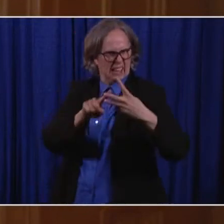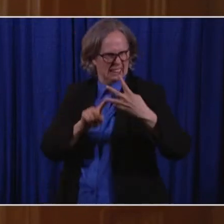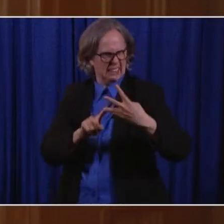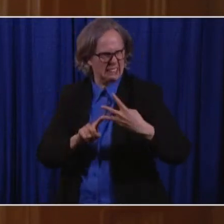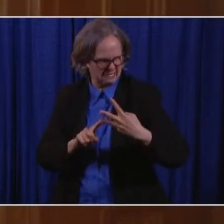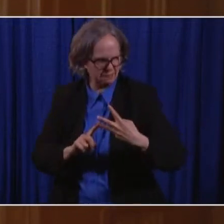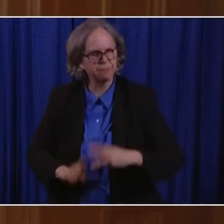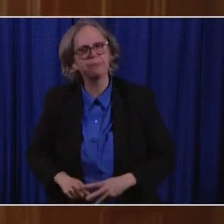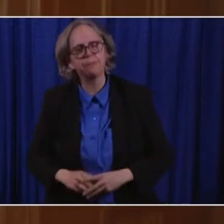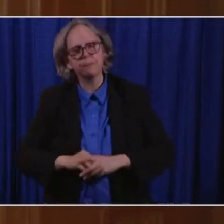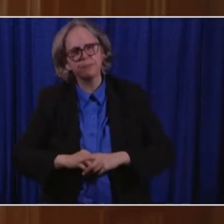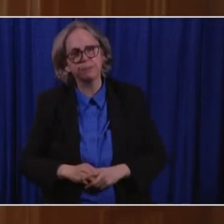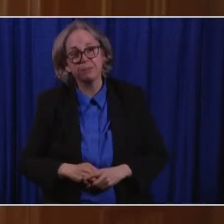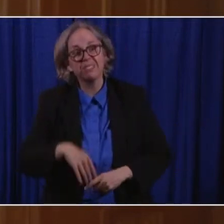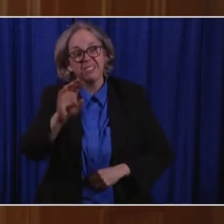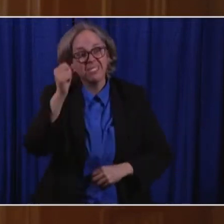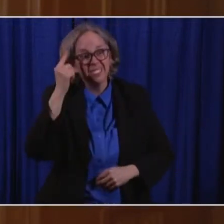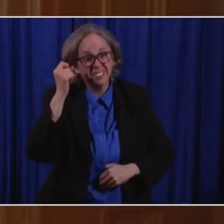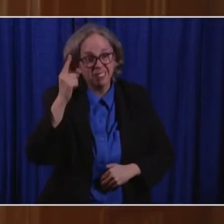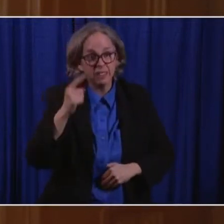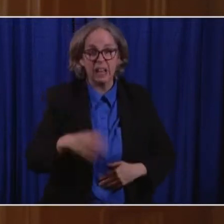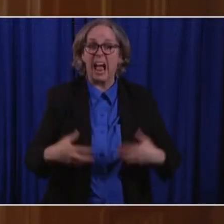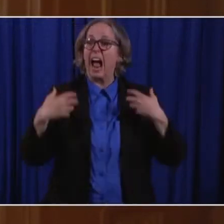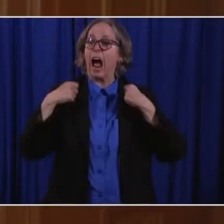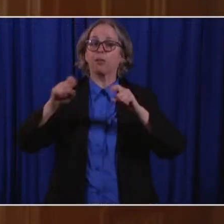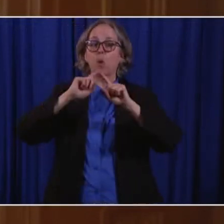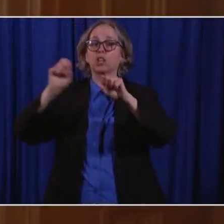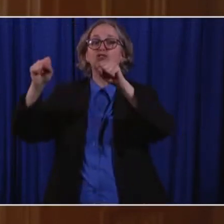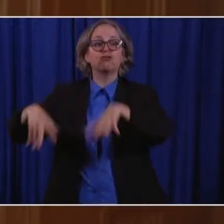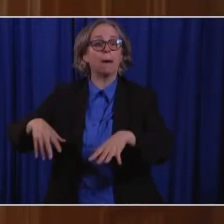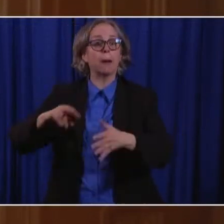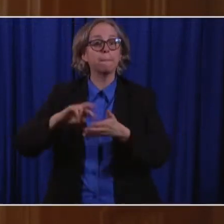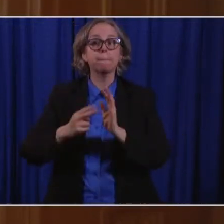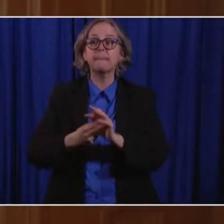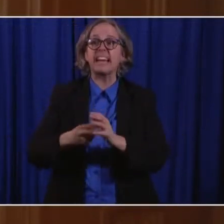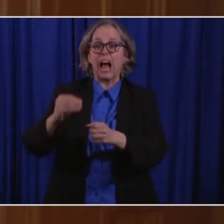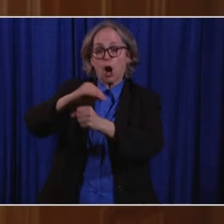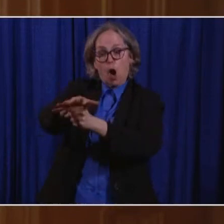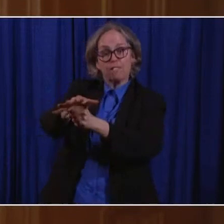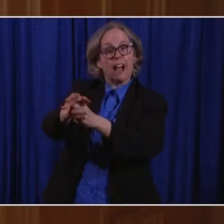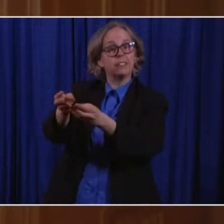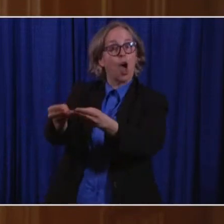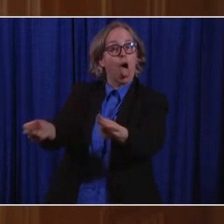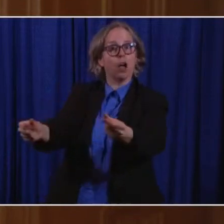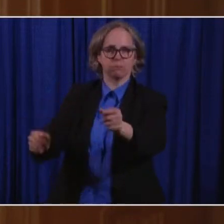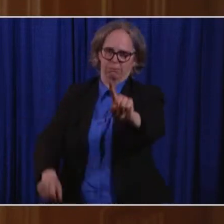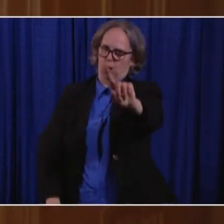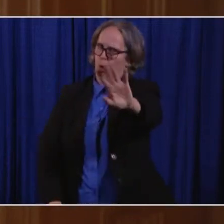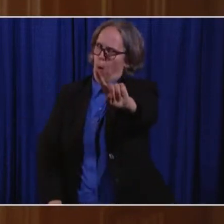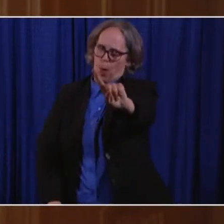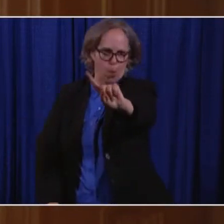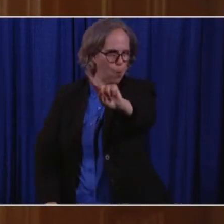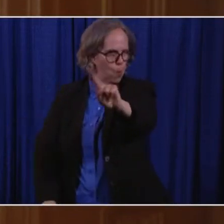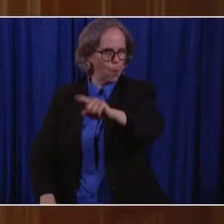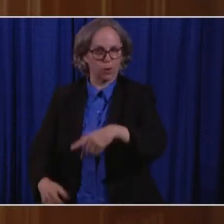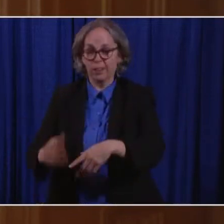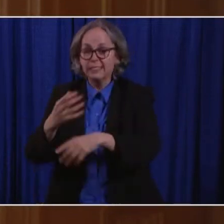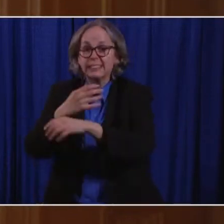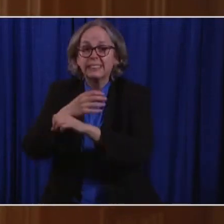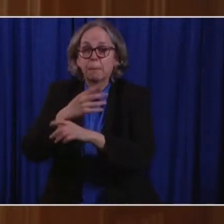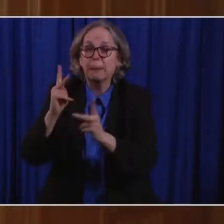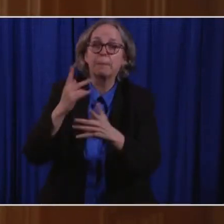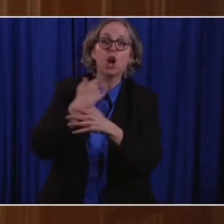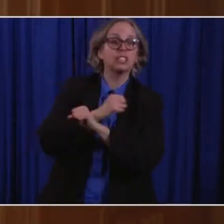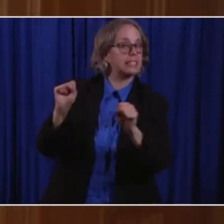Now, lifting these orders does not mean the virus is gone. It does not mean that we're all safe. Each